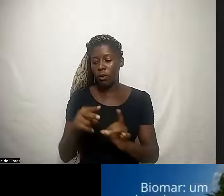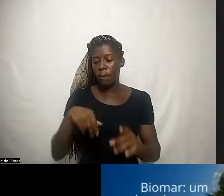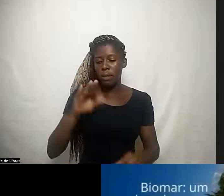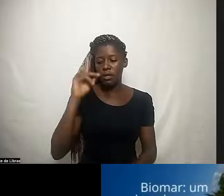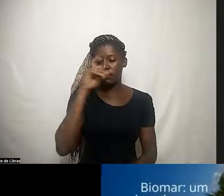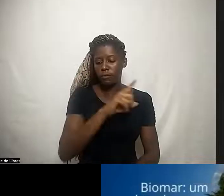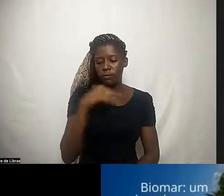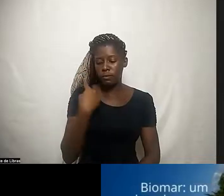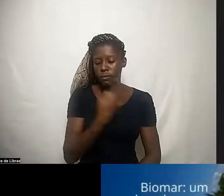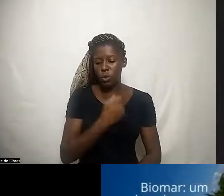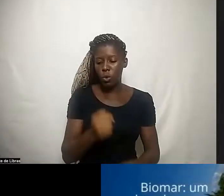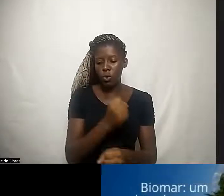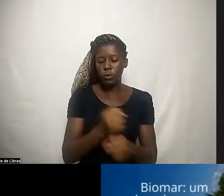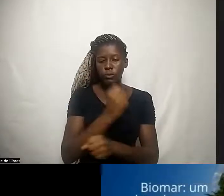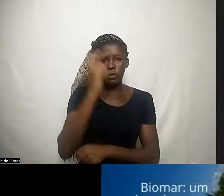and work.